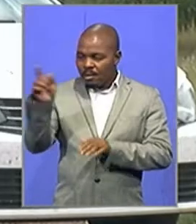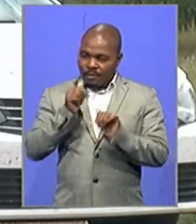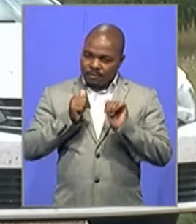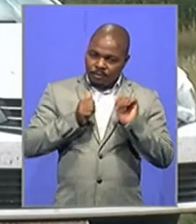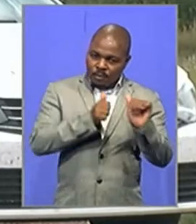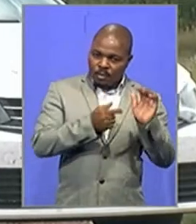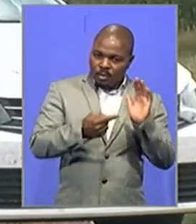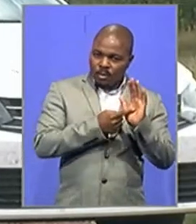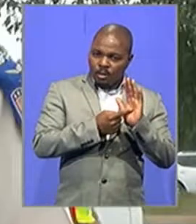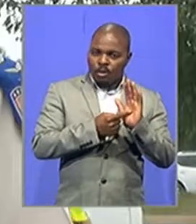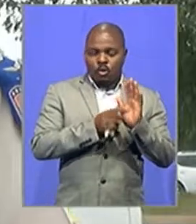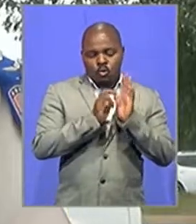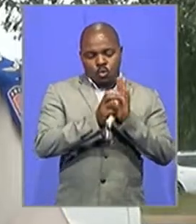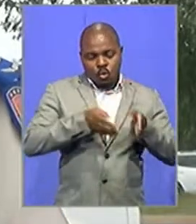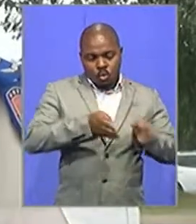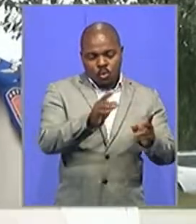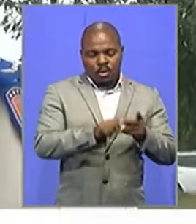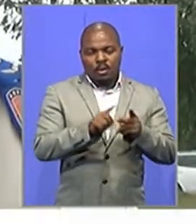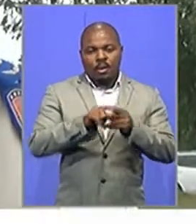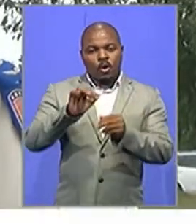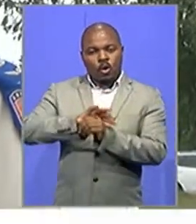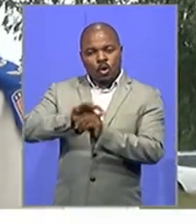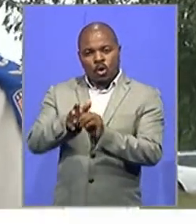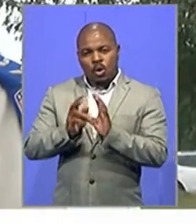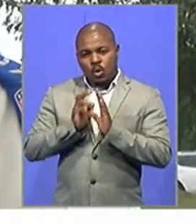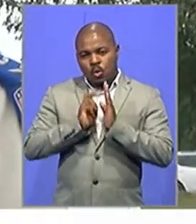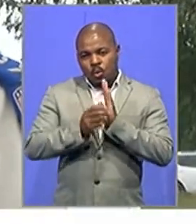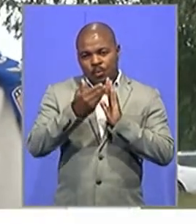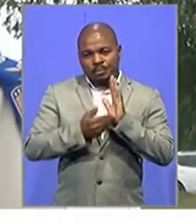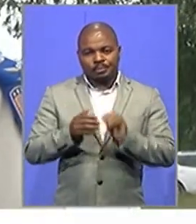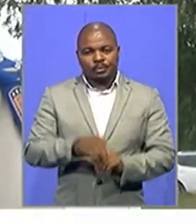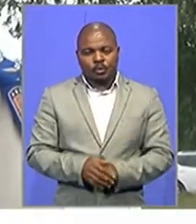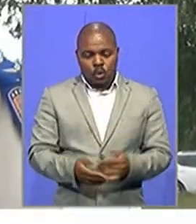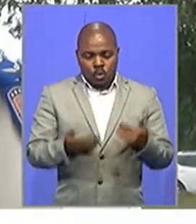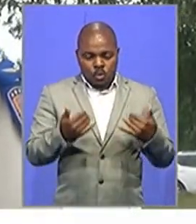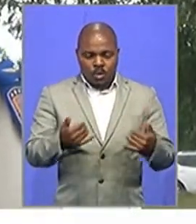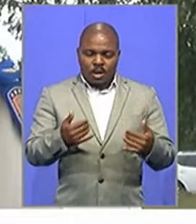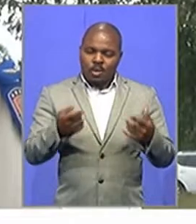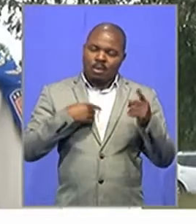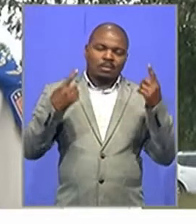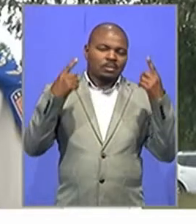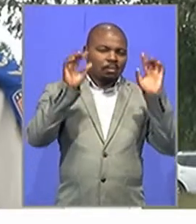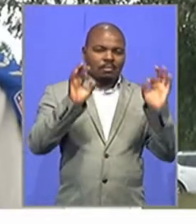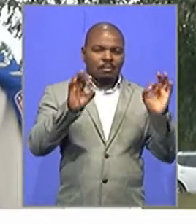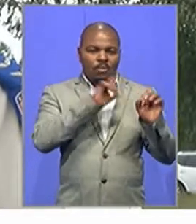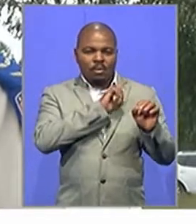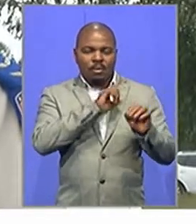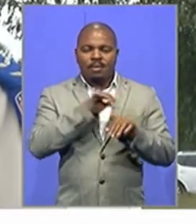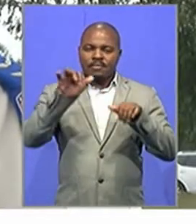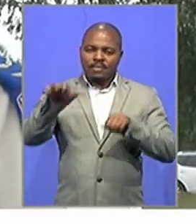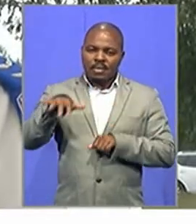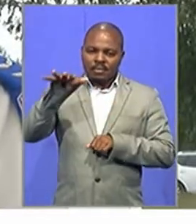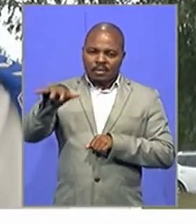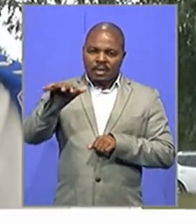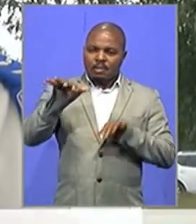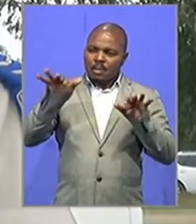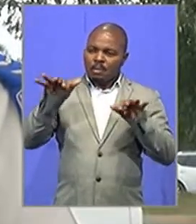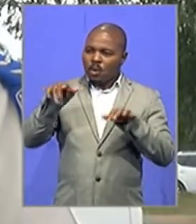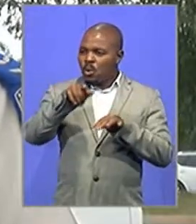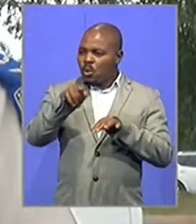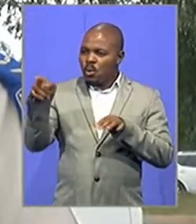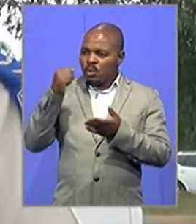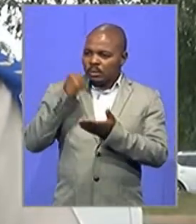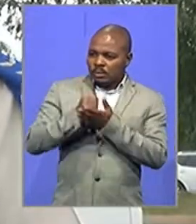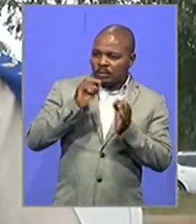ya COVID-19. The successes we had in the roadblock today was we had 15 undocumented persons, of